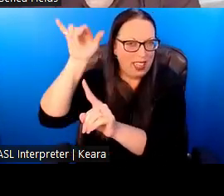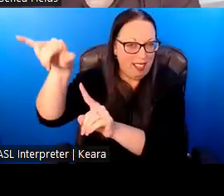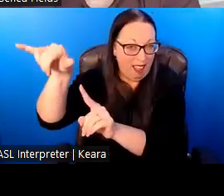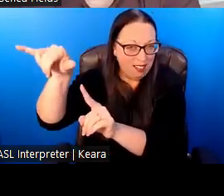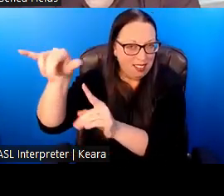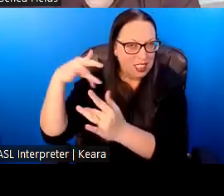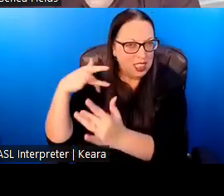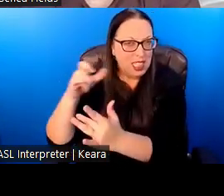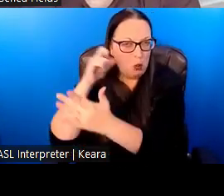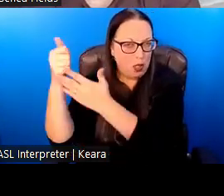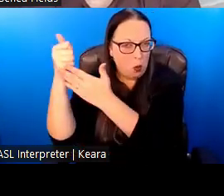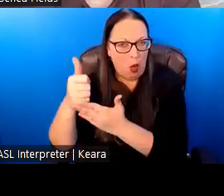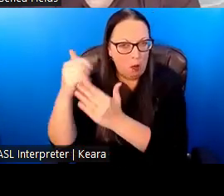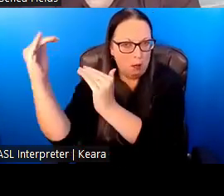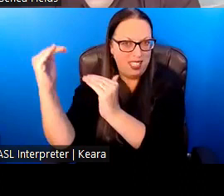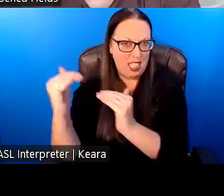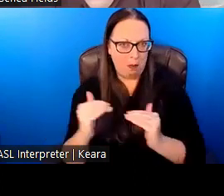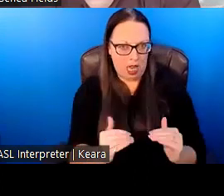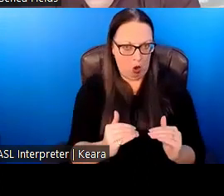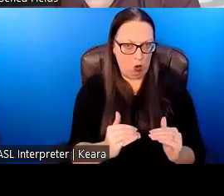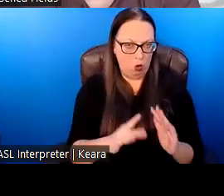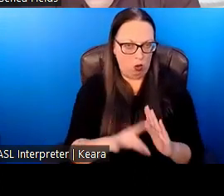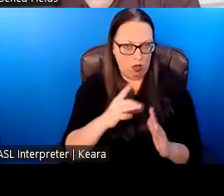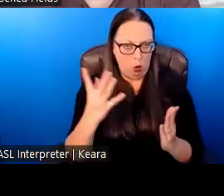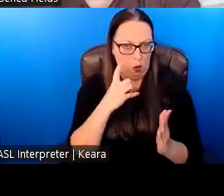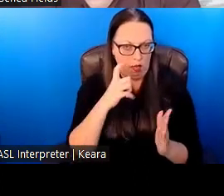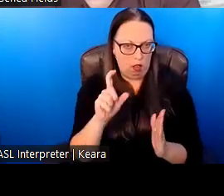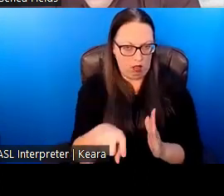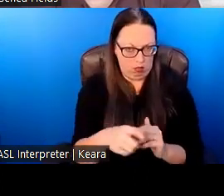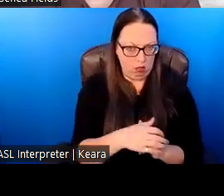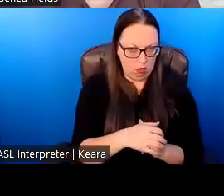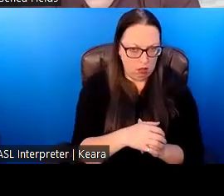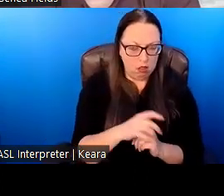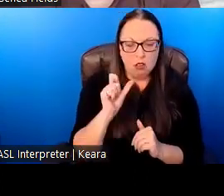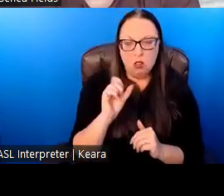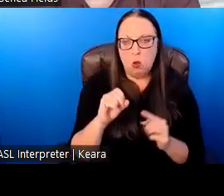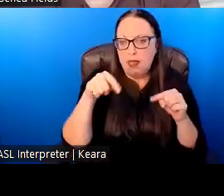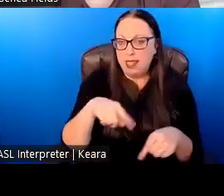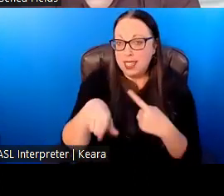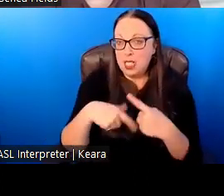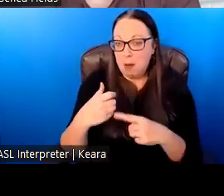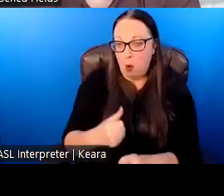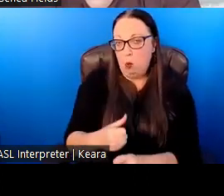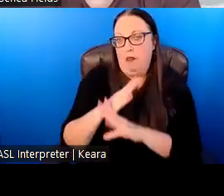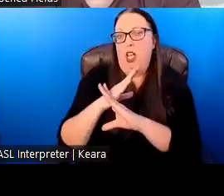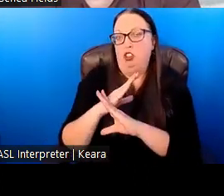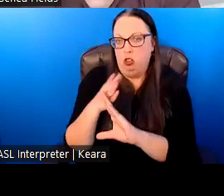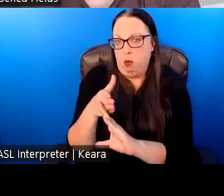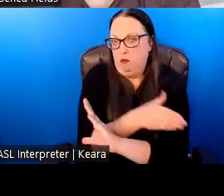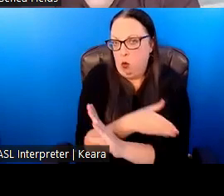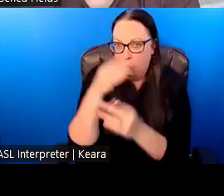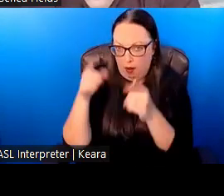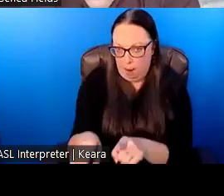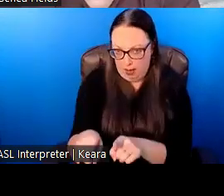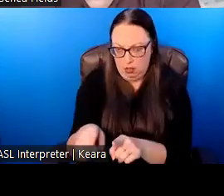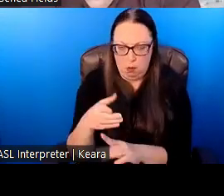And so, Michelle, you did a great job of noting this is about prevention. It's about, before